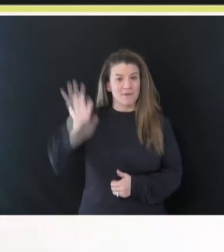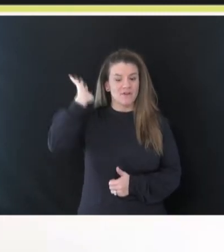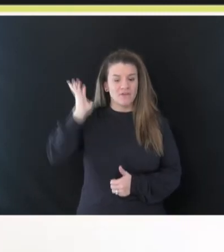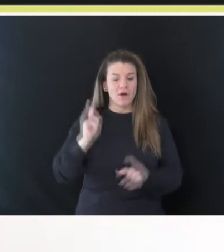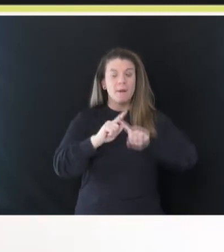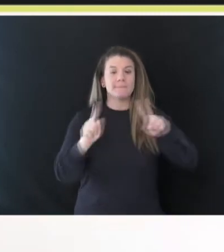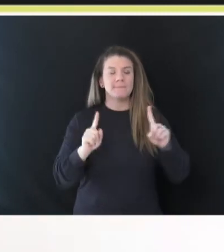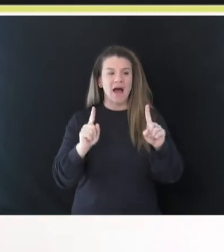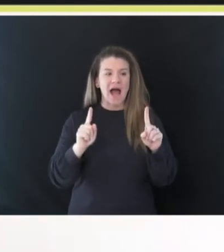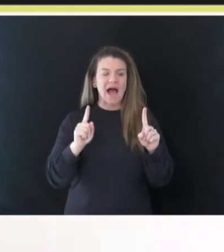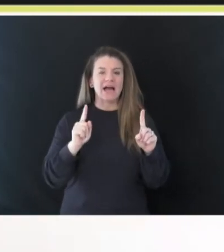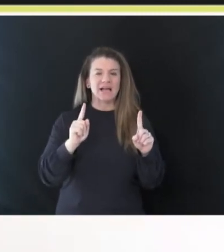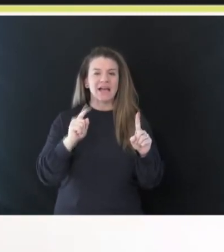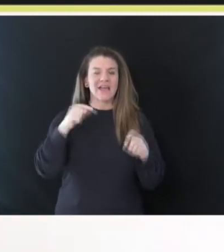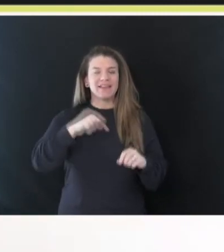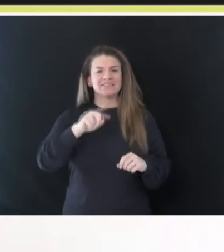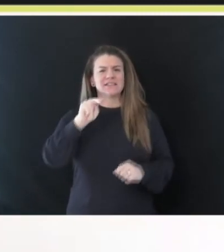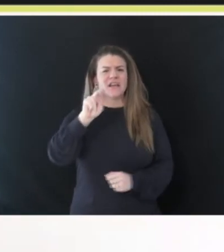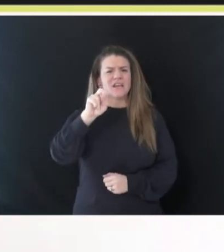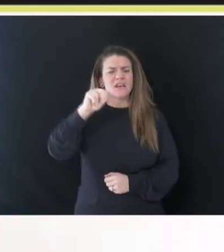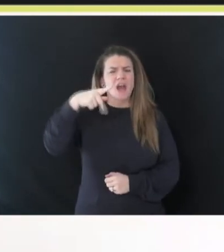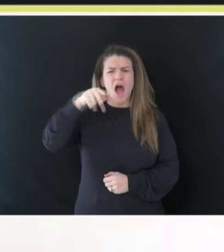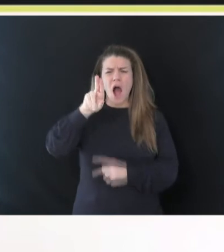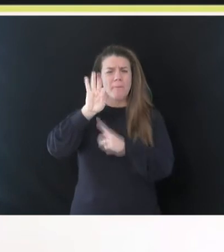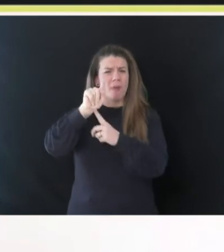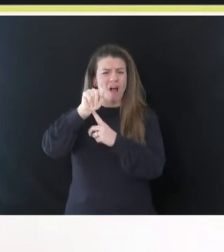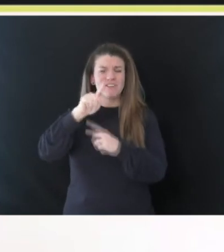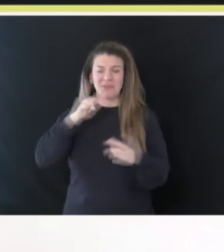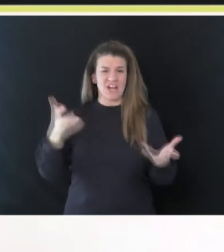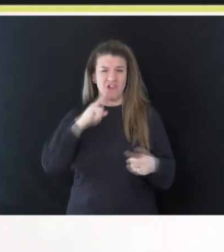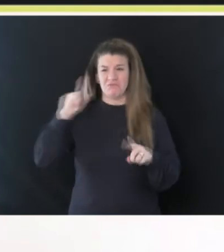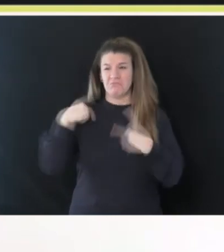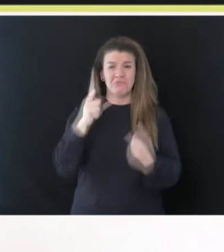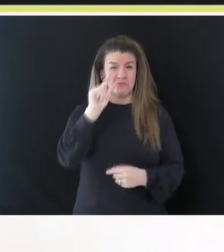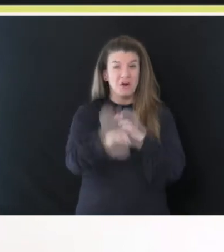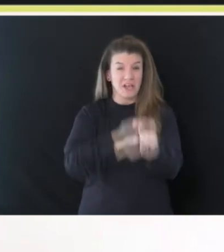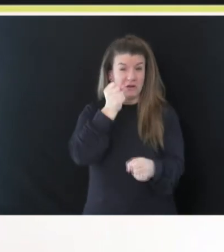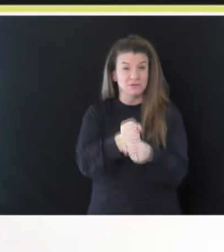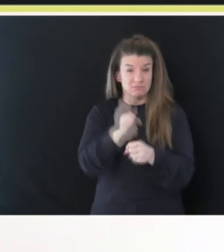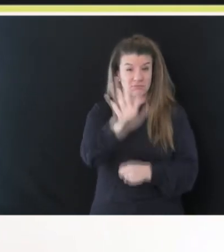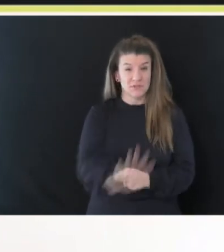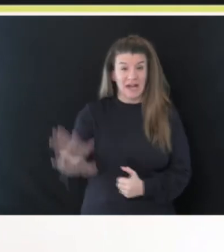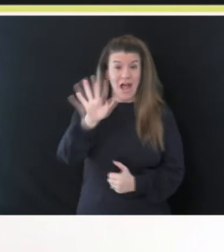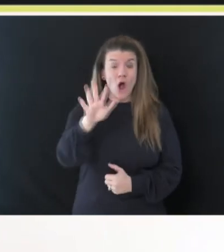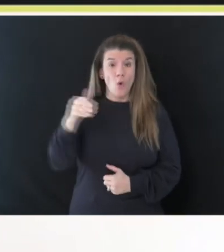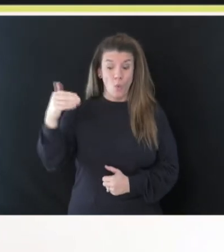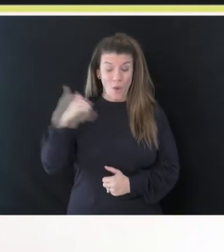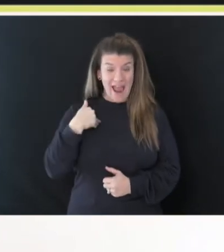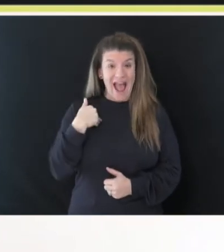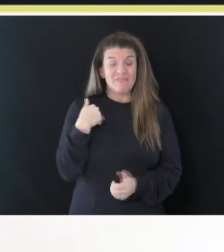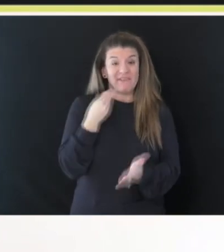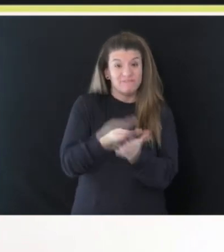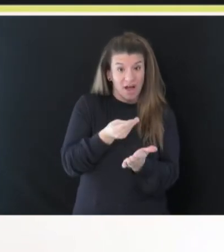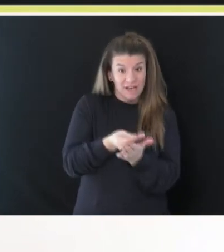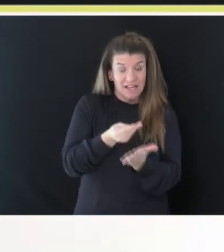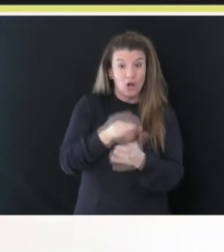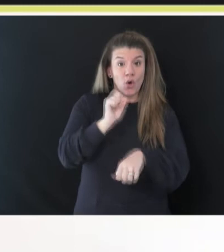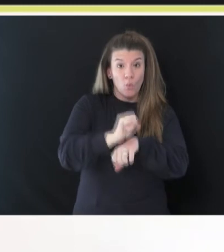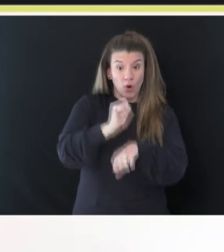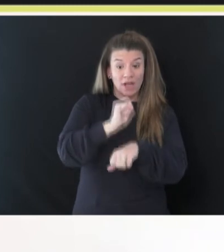of African American Churches is a nonprofit that's been around for 20 years or so. And we have been funded working with